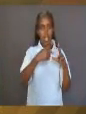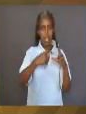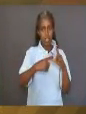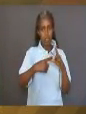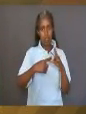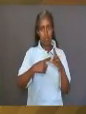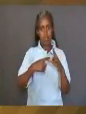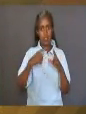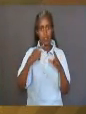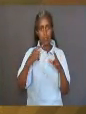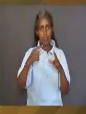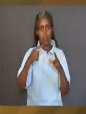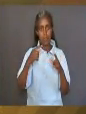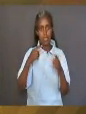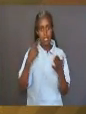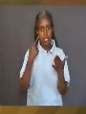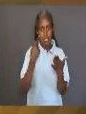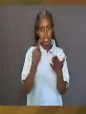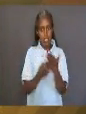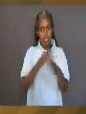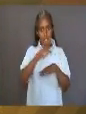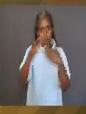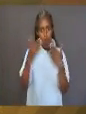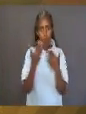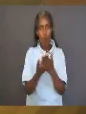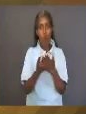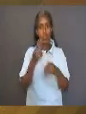them. That is all the